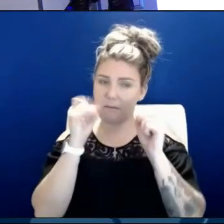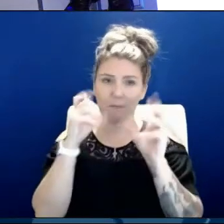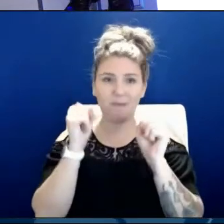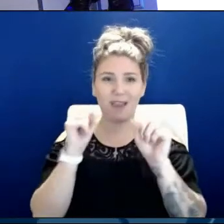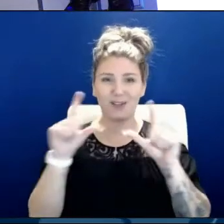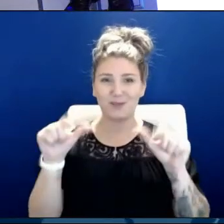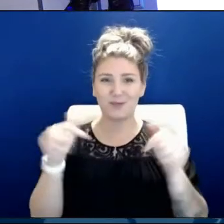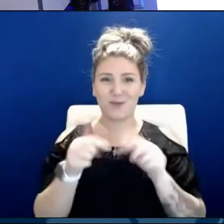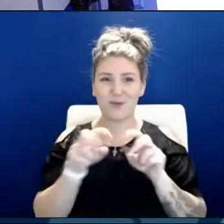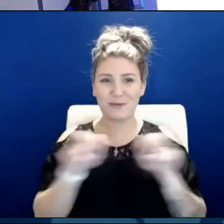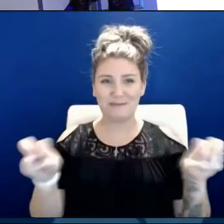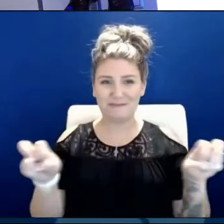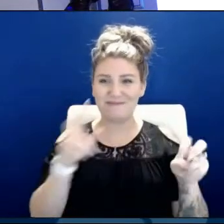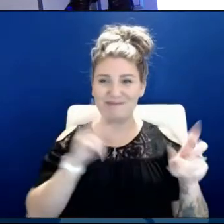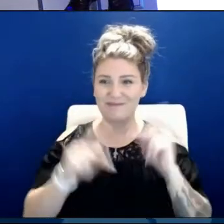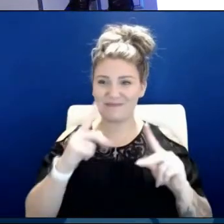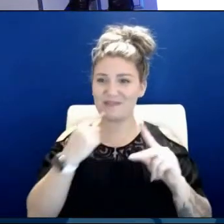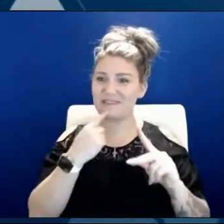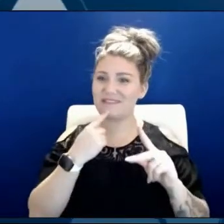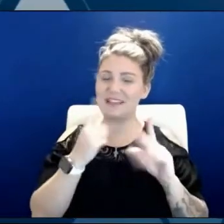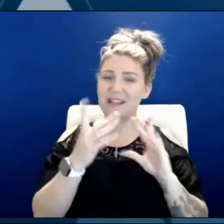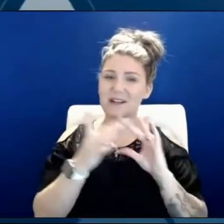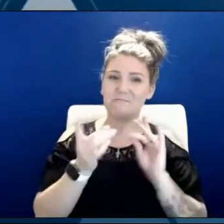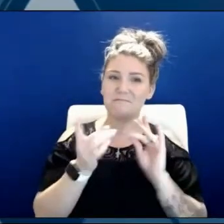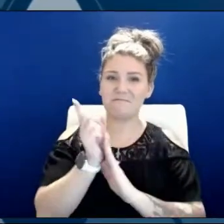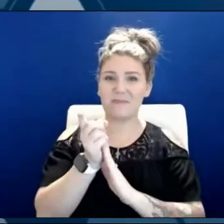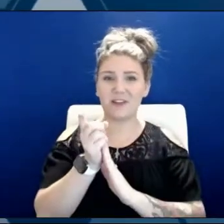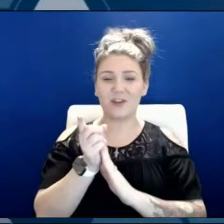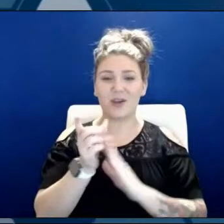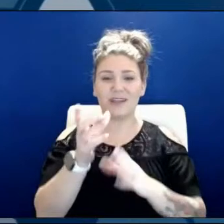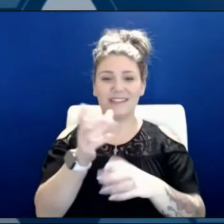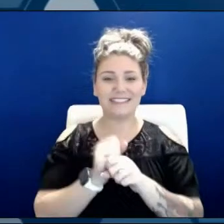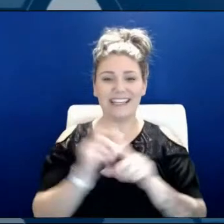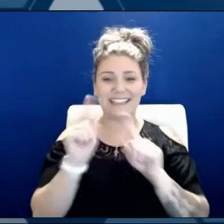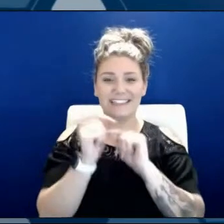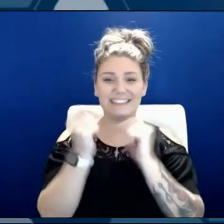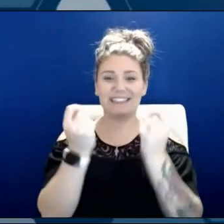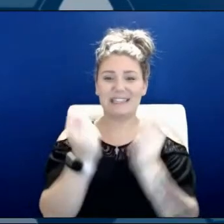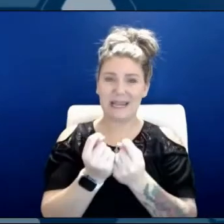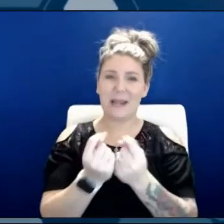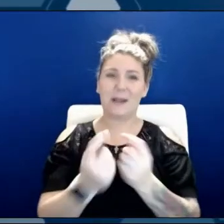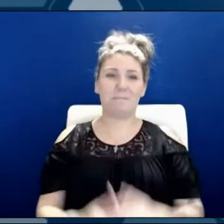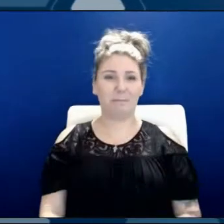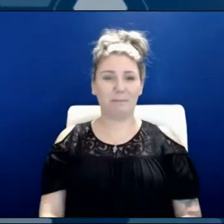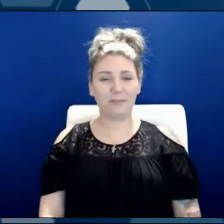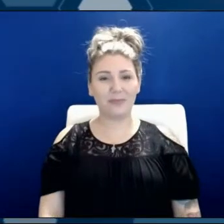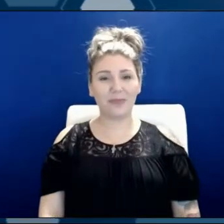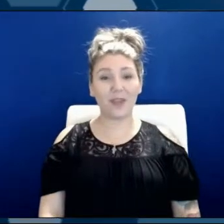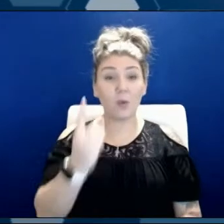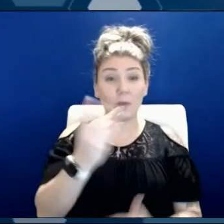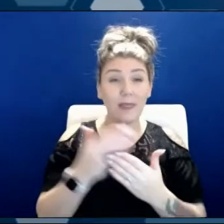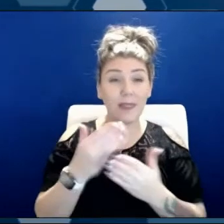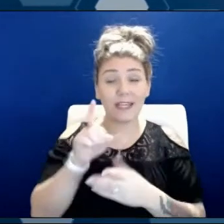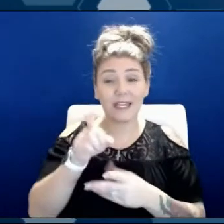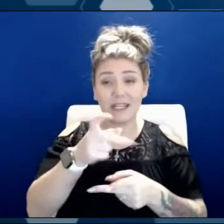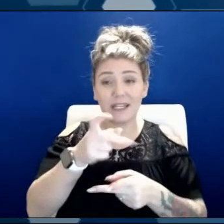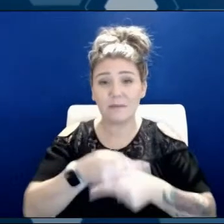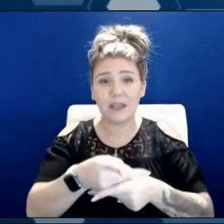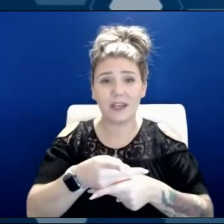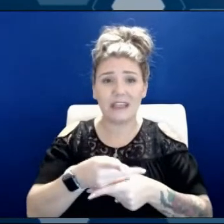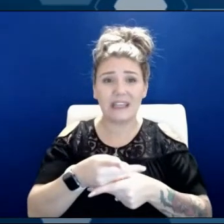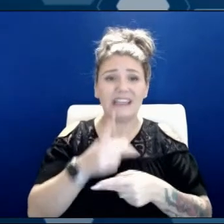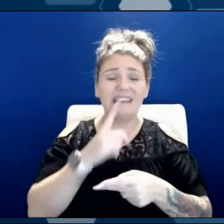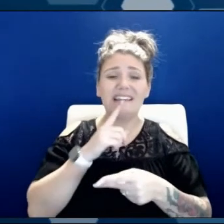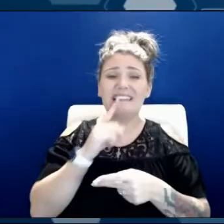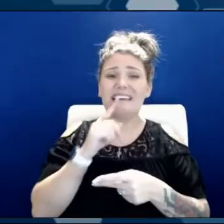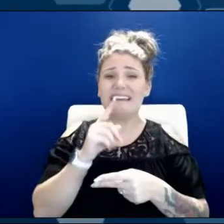we said a minute ago, it takes a team. Gosh darn it, it takes a team. One of the things we have to be careful about is that N of one, where I'm out there